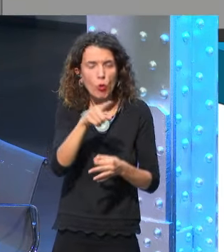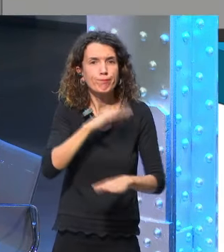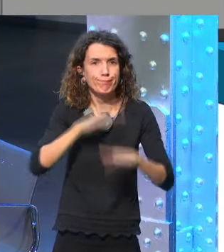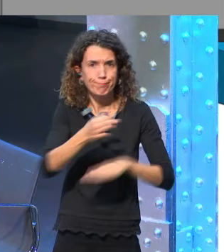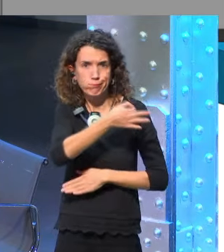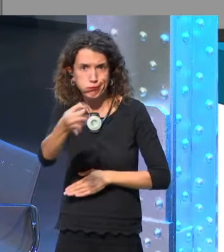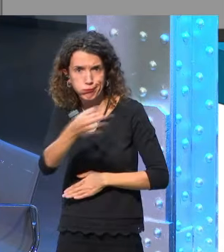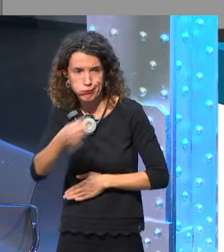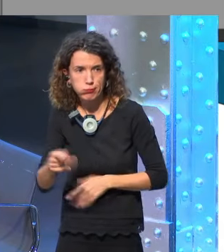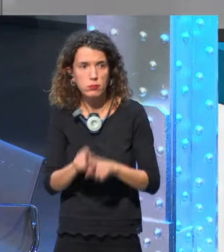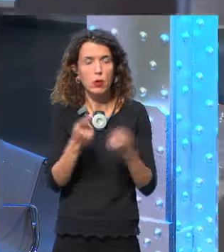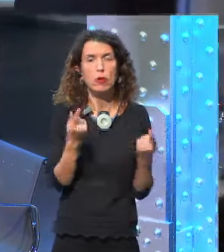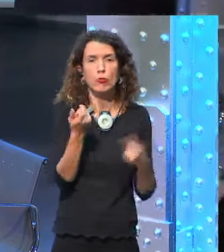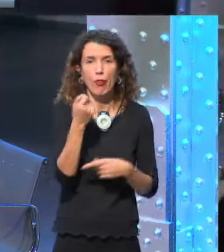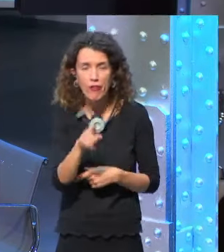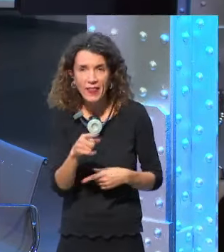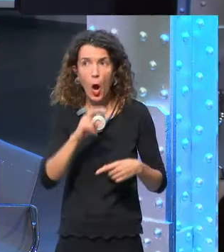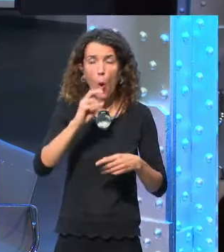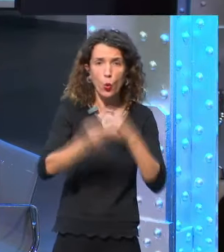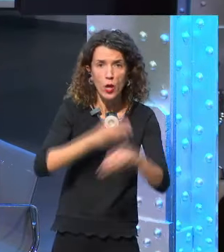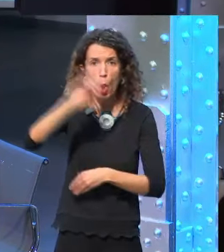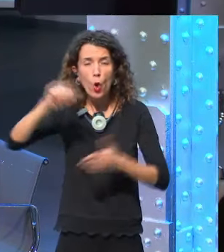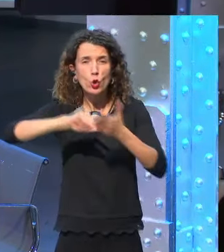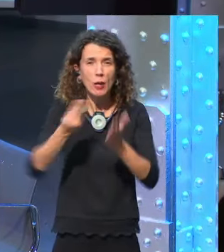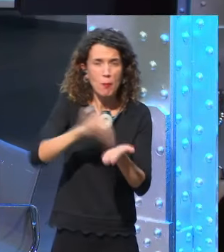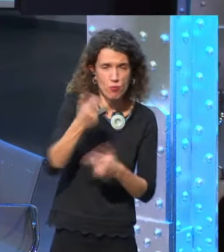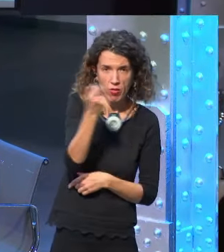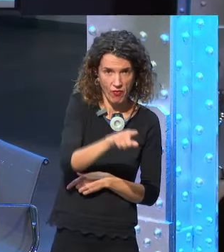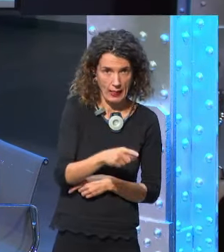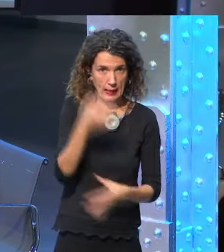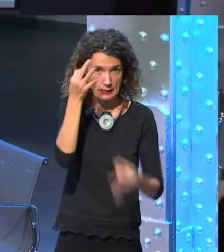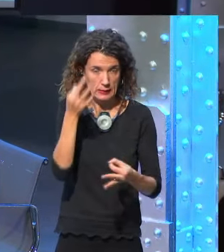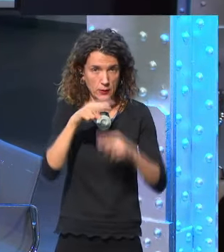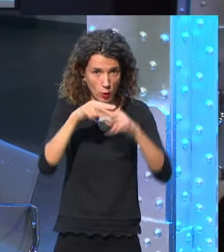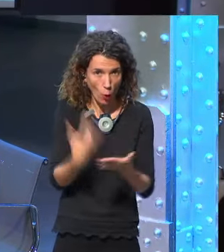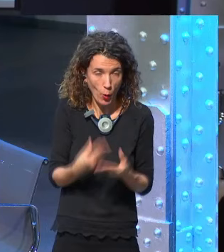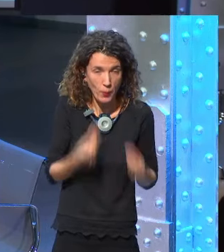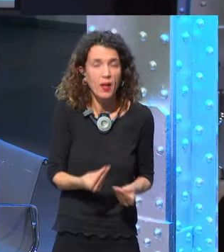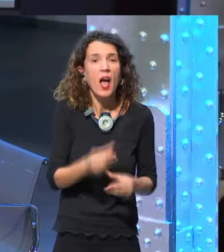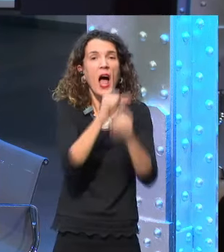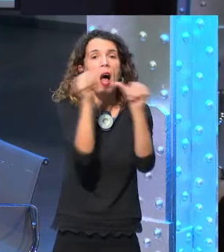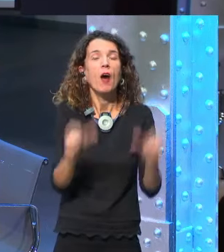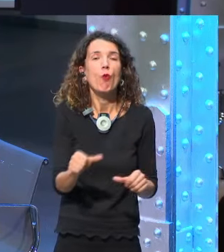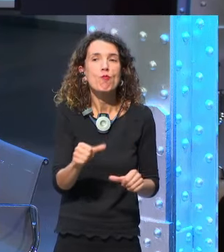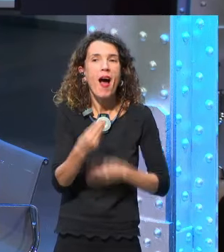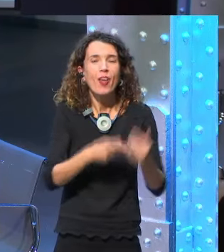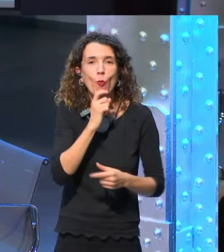the next layer. It's really only algorithmically and with the computer that you can do this. You don't want to do this by